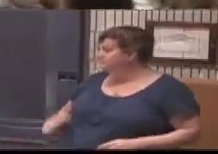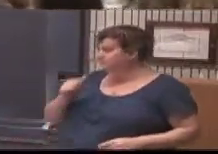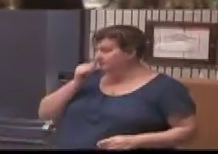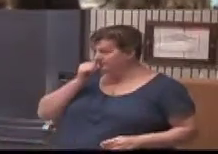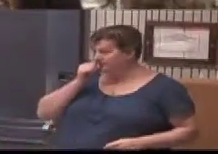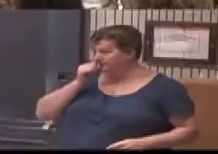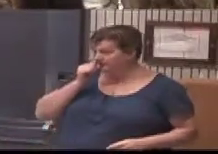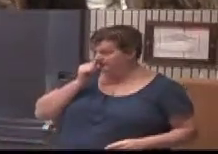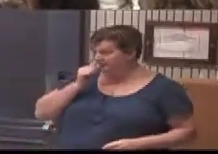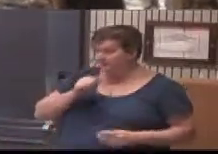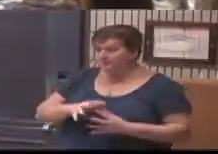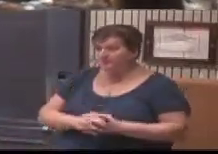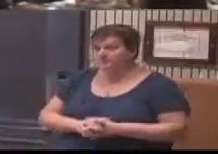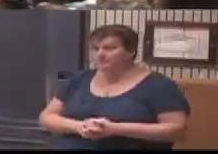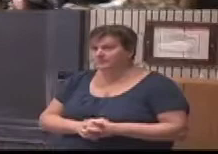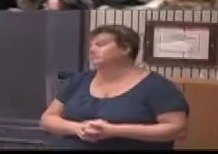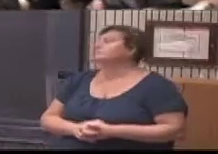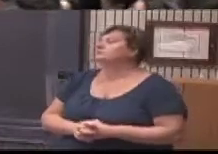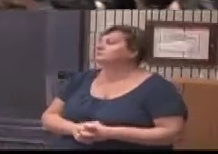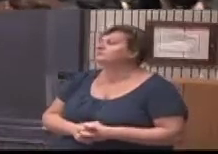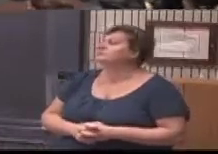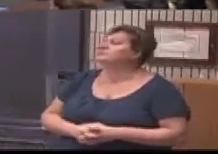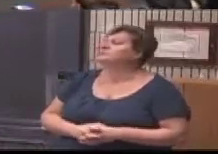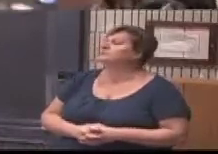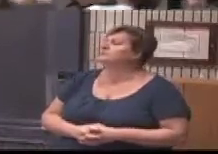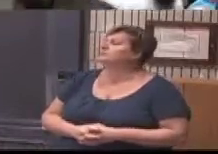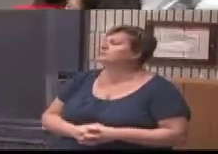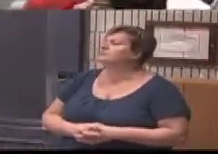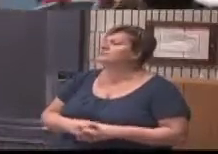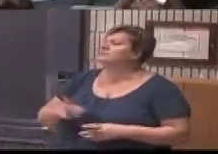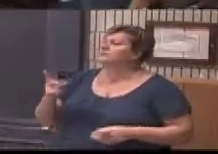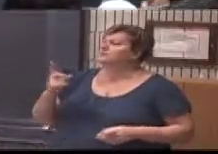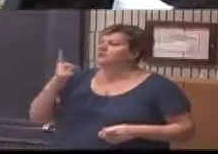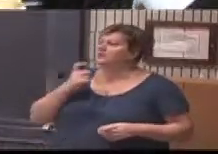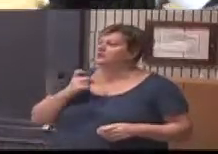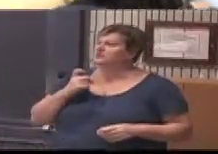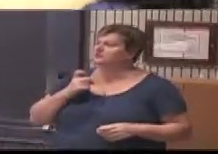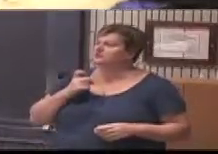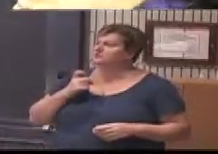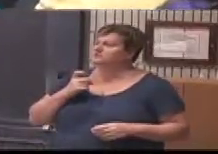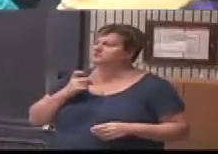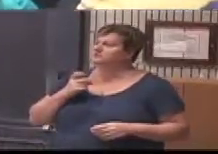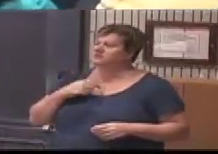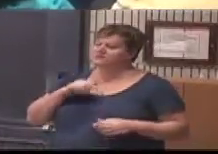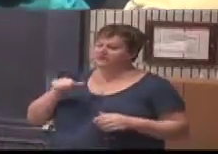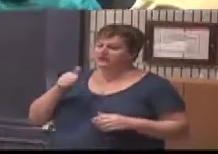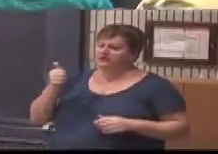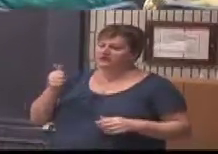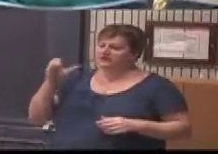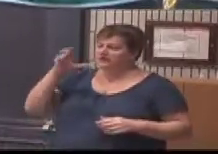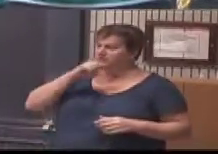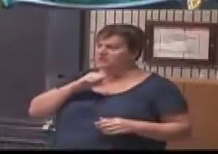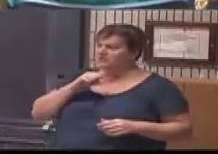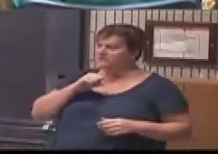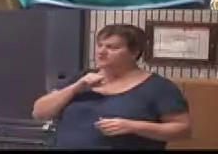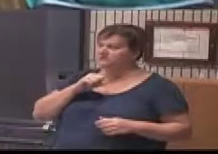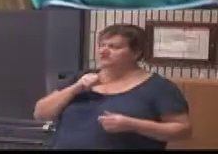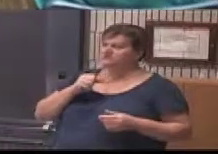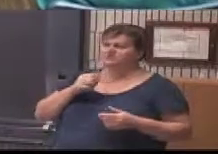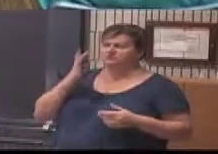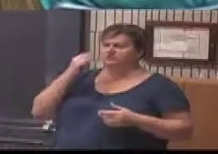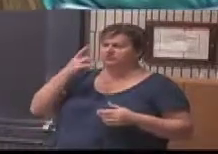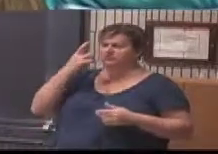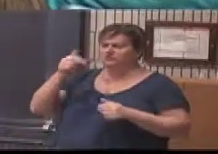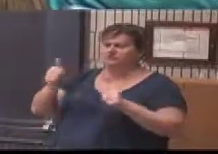Oh, go ahead. Yep. My question was, is there any hypothesis at all of what causes ALS?